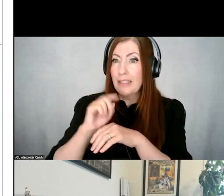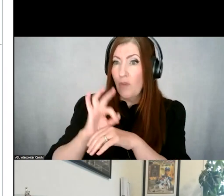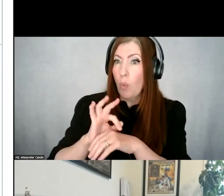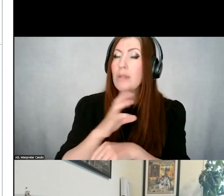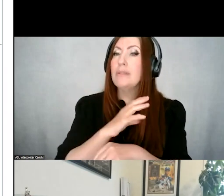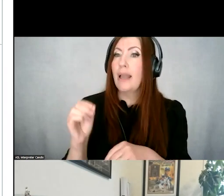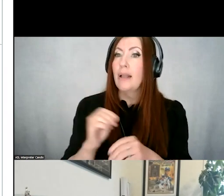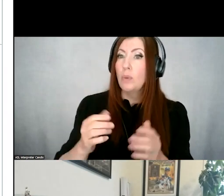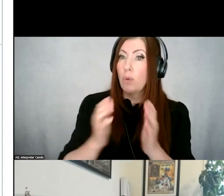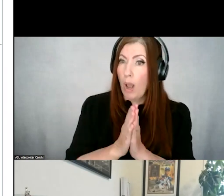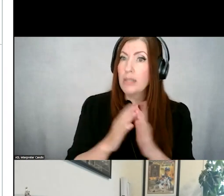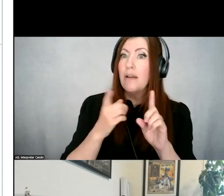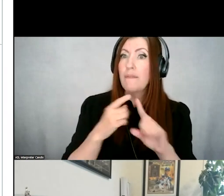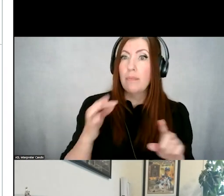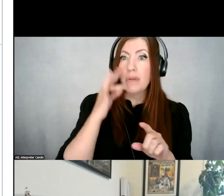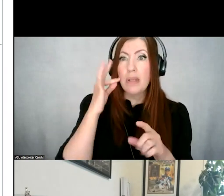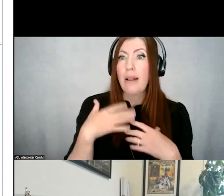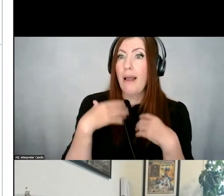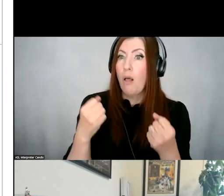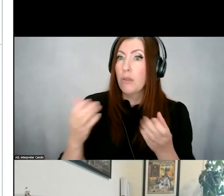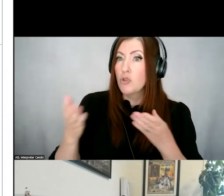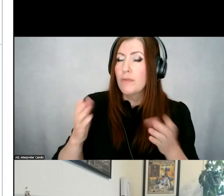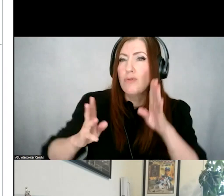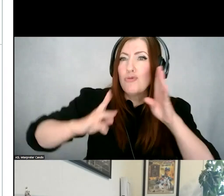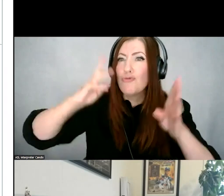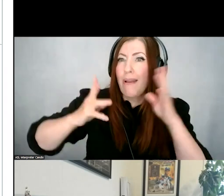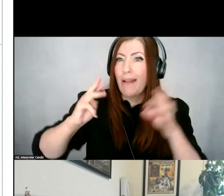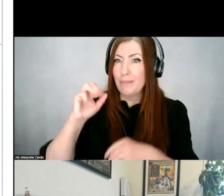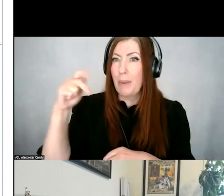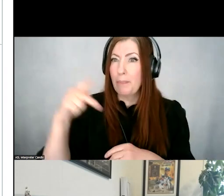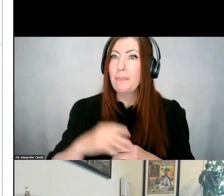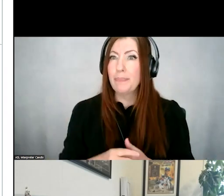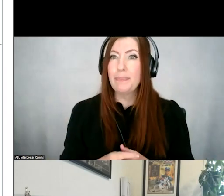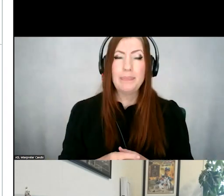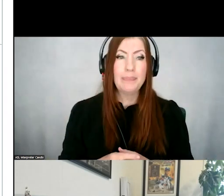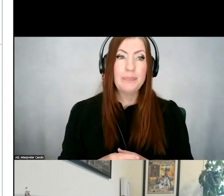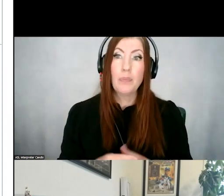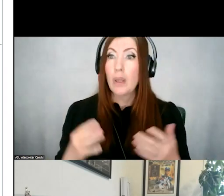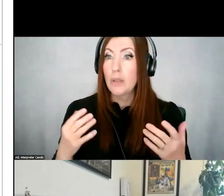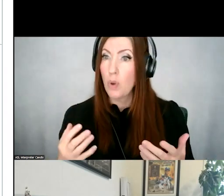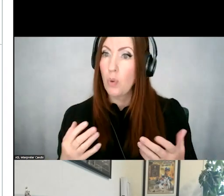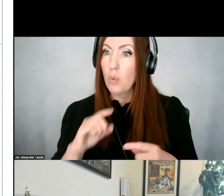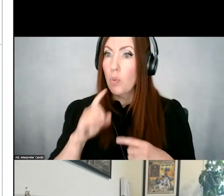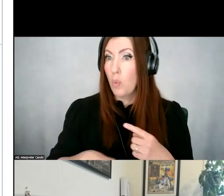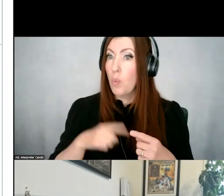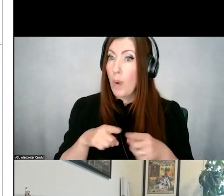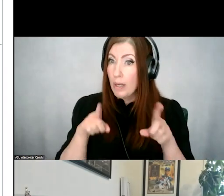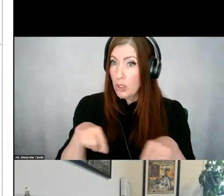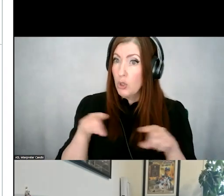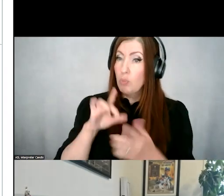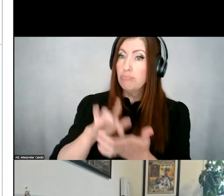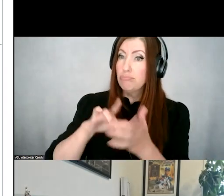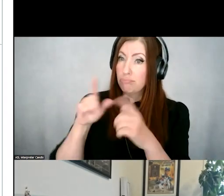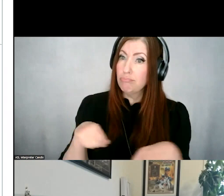being requested by the Indian Health Service to create such a map. So when you click